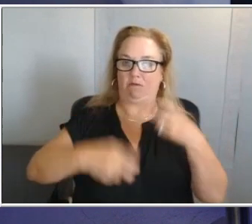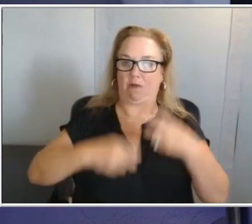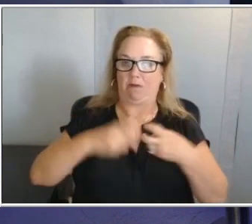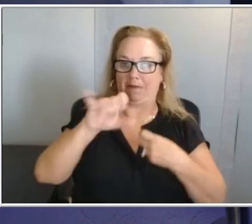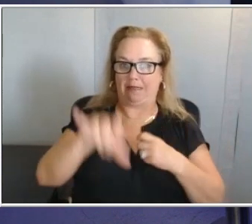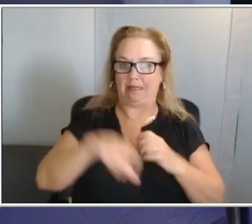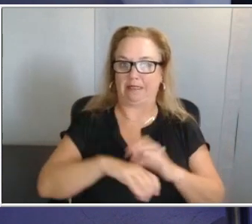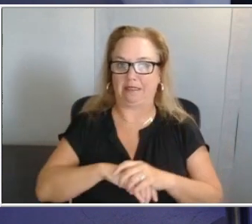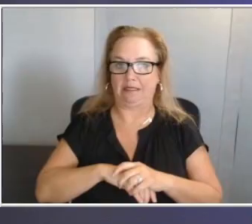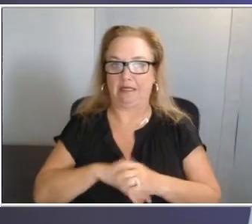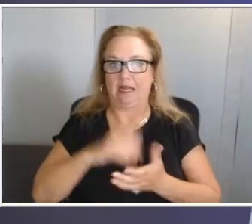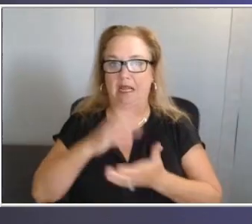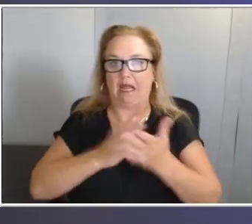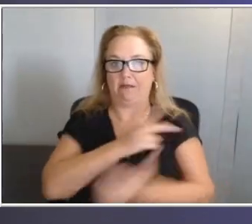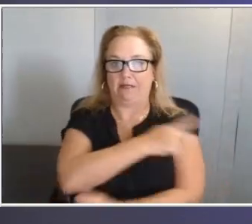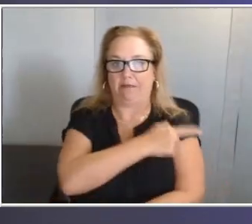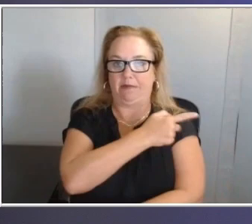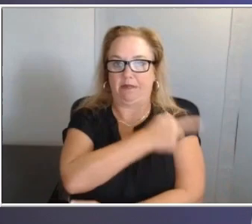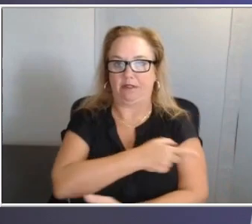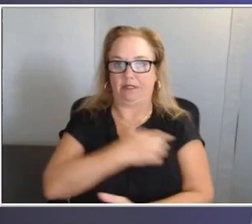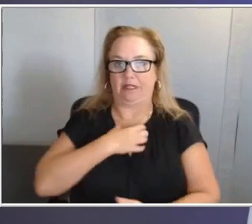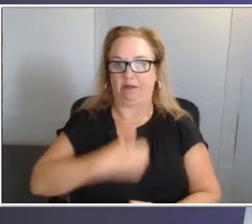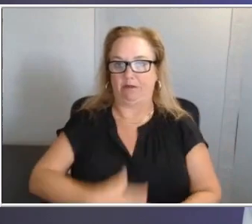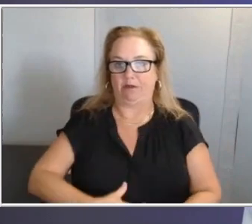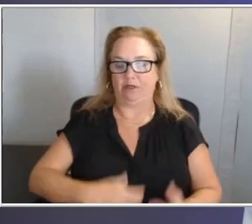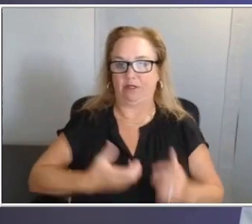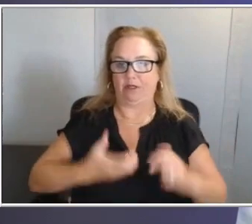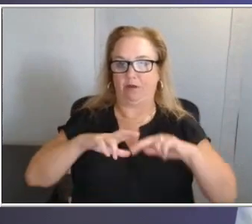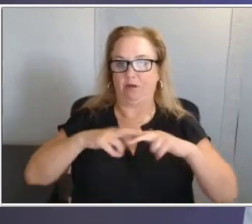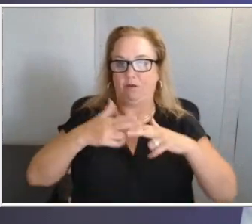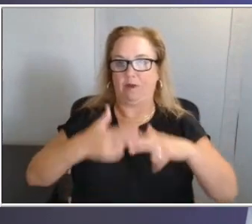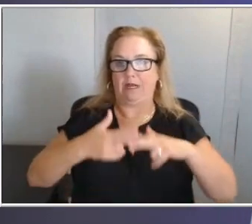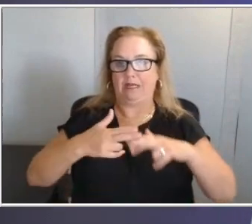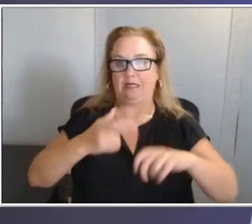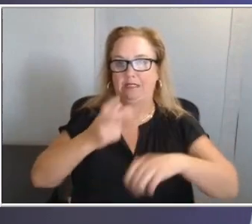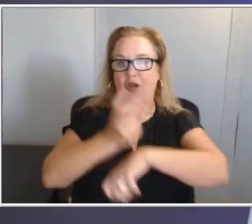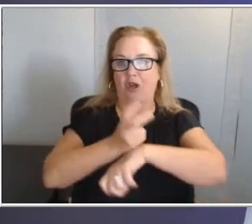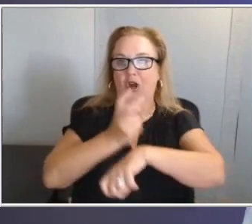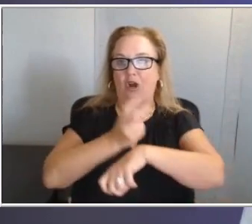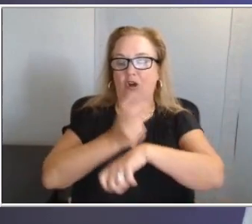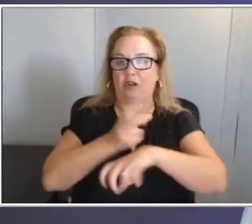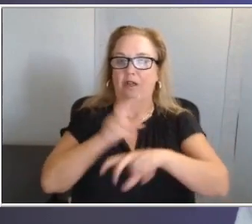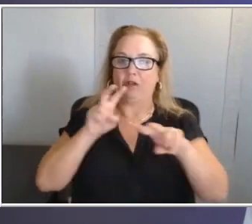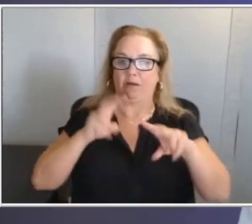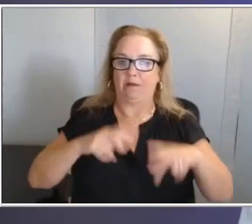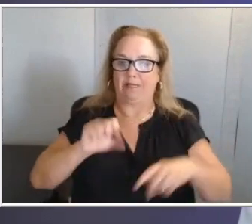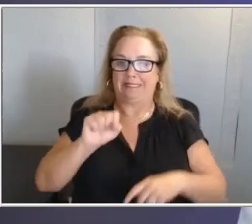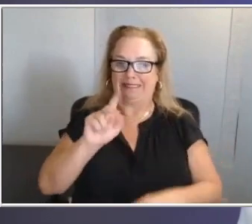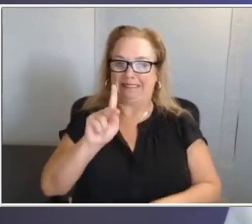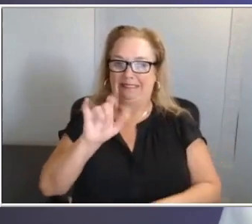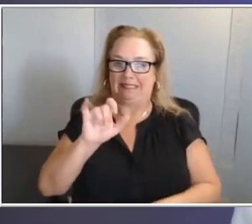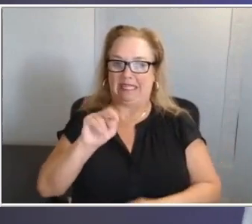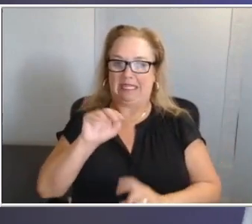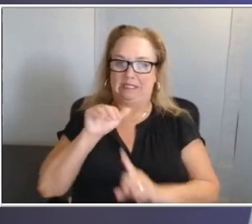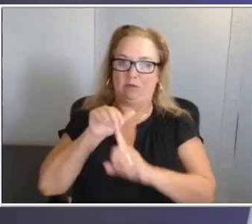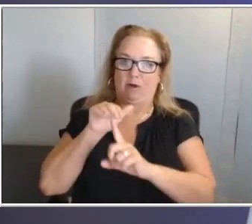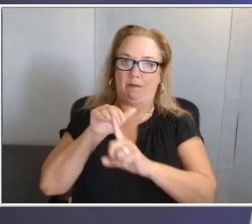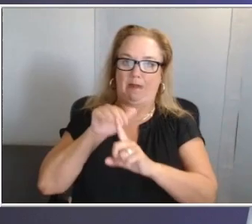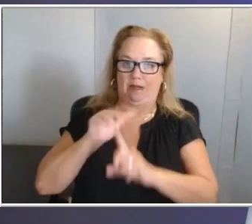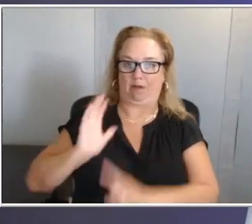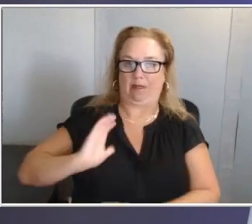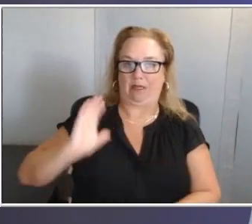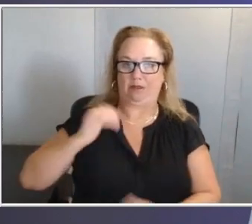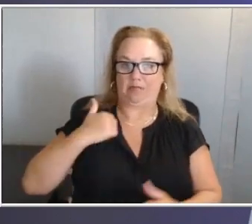I've had some patients say that they almost wish they had the weight back because it's hard to look at themselves with the extra skin because it's a kind of reminder of what they used to have